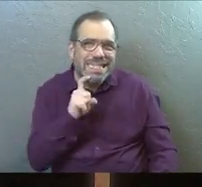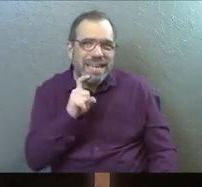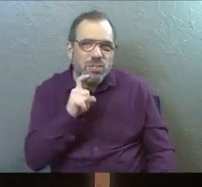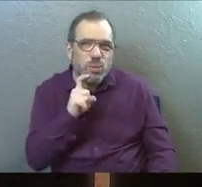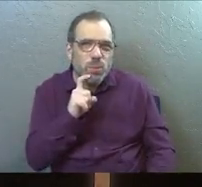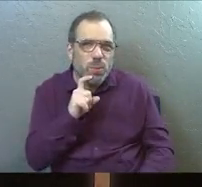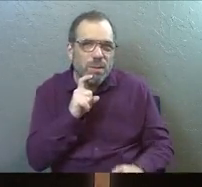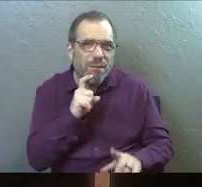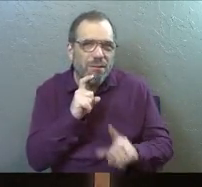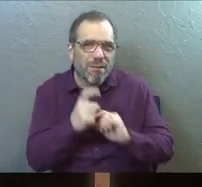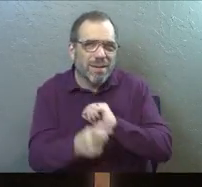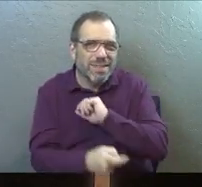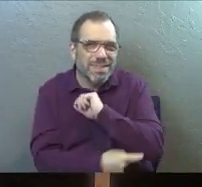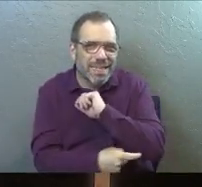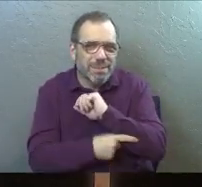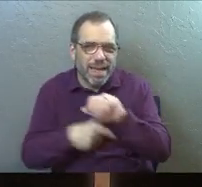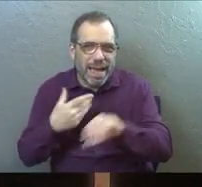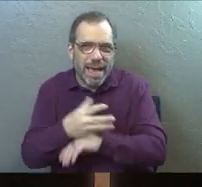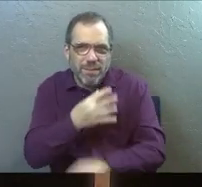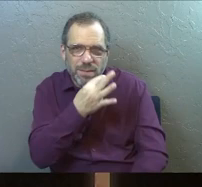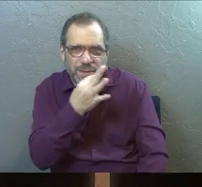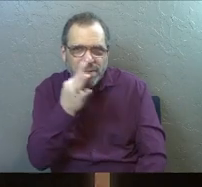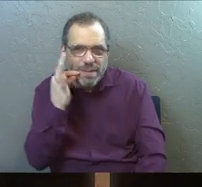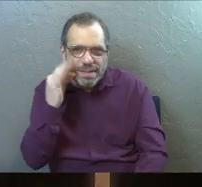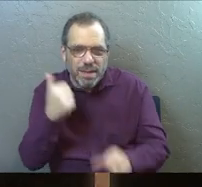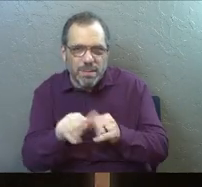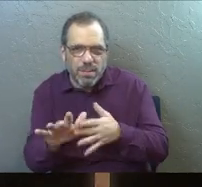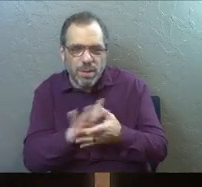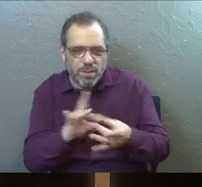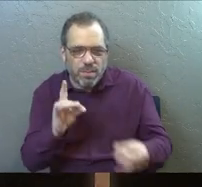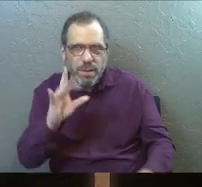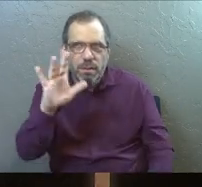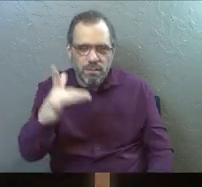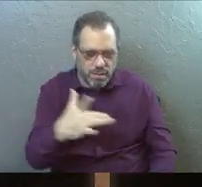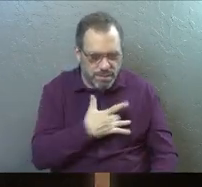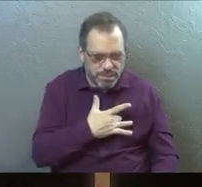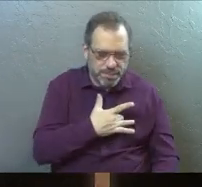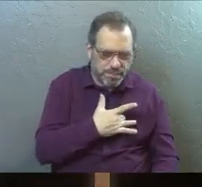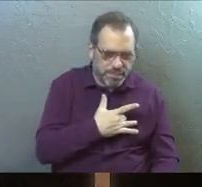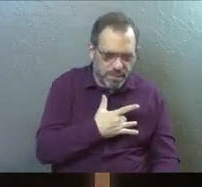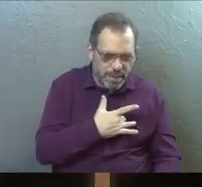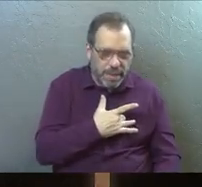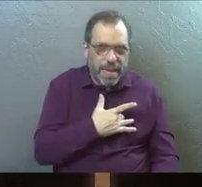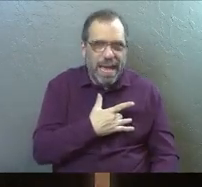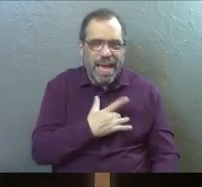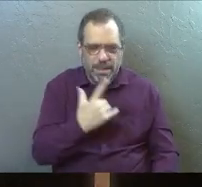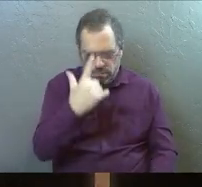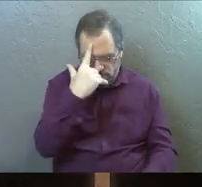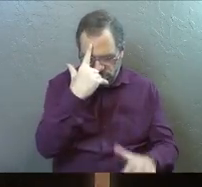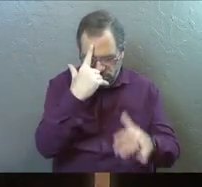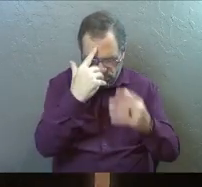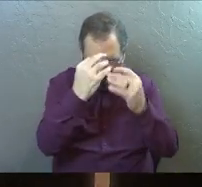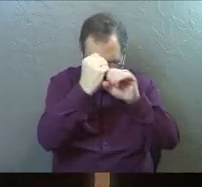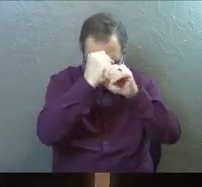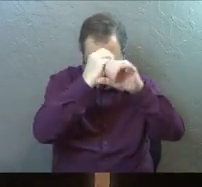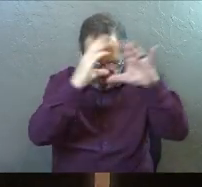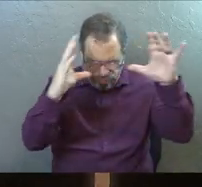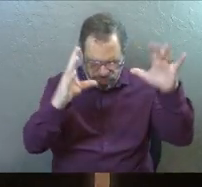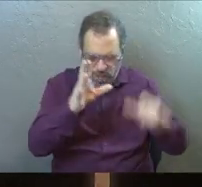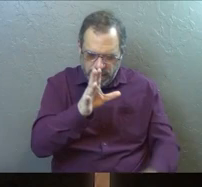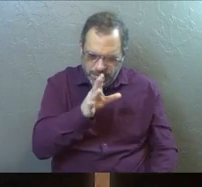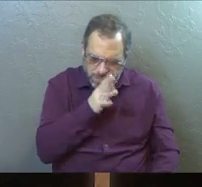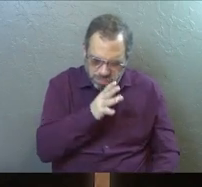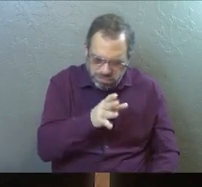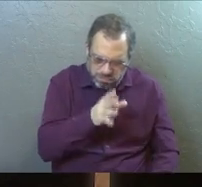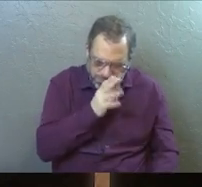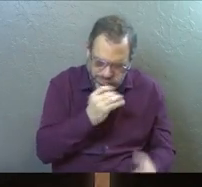came along later after a fast. And I remember the Holy Spirit just coming in, and I was replaying the same speeches to